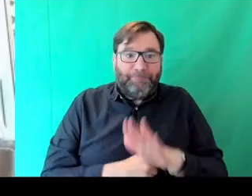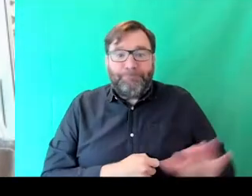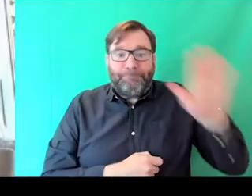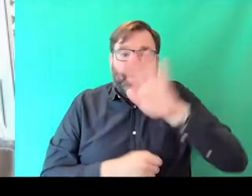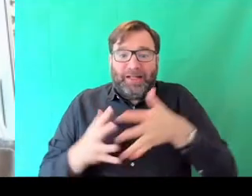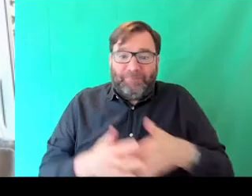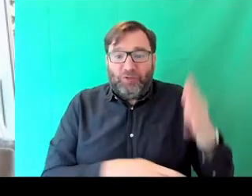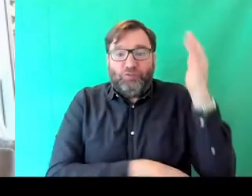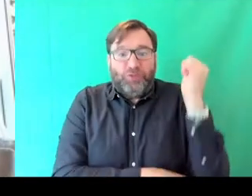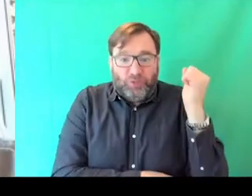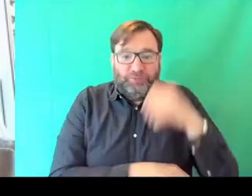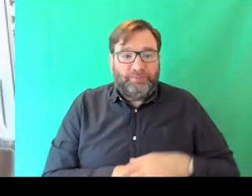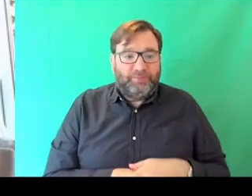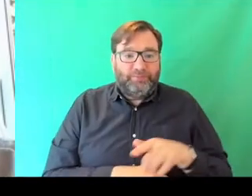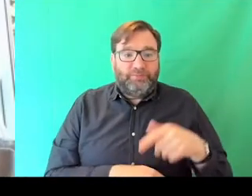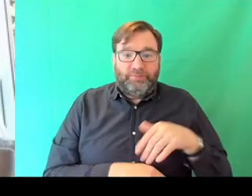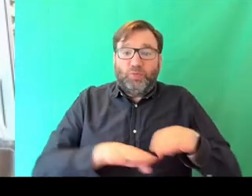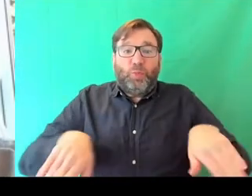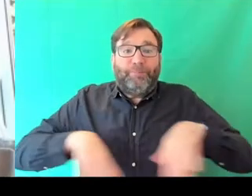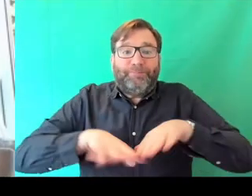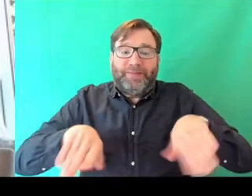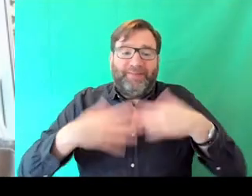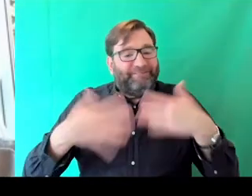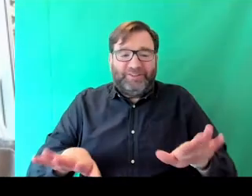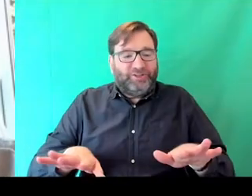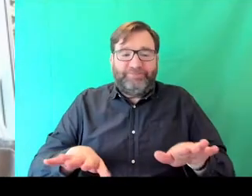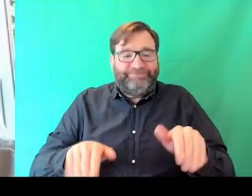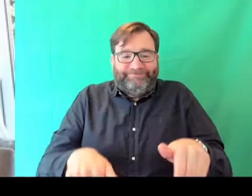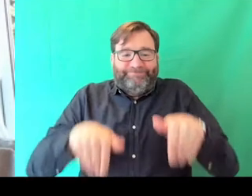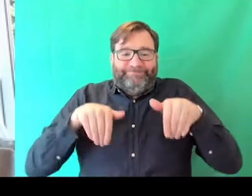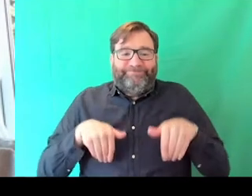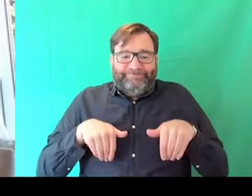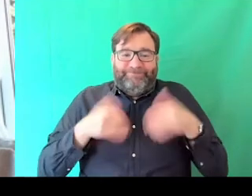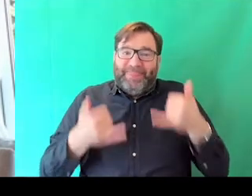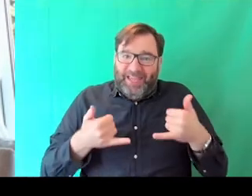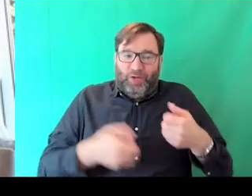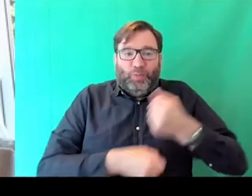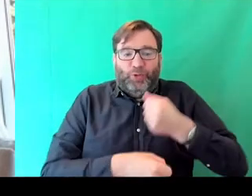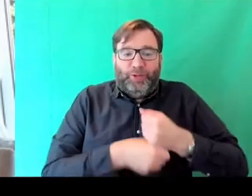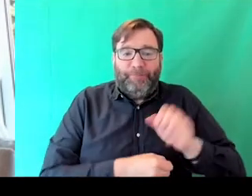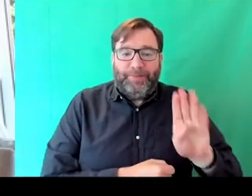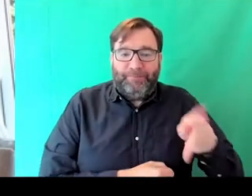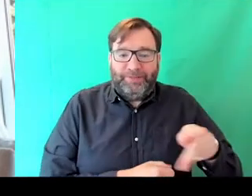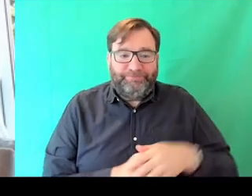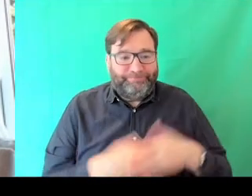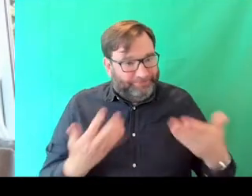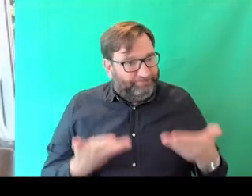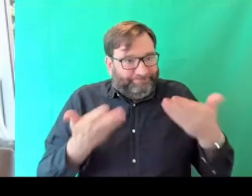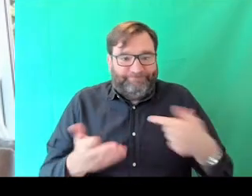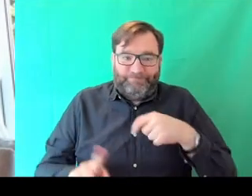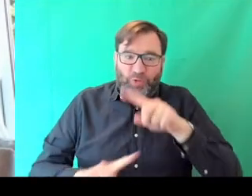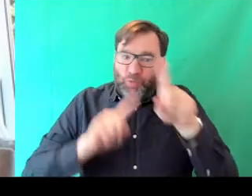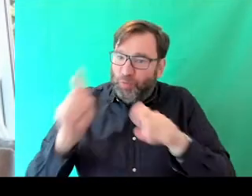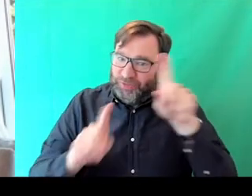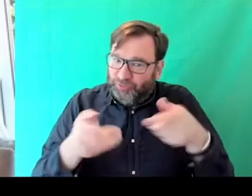is a question for the group. As we've heard, all of you are not only top athletes, you also have highly